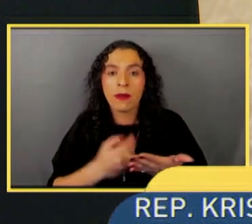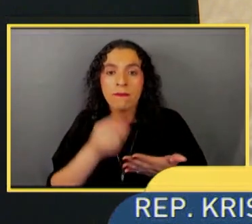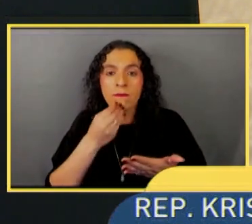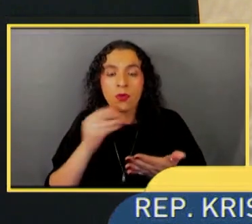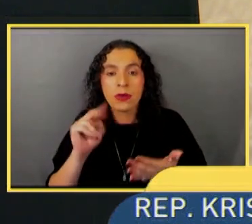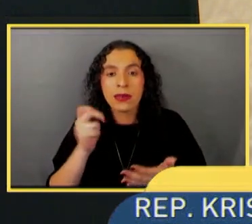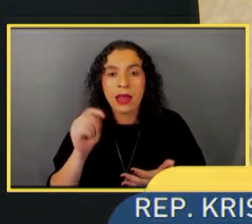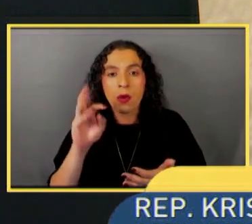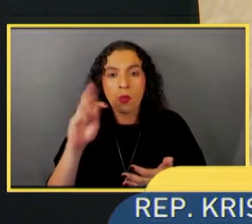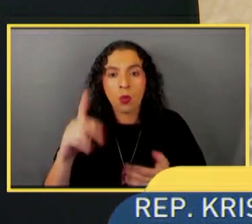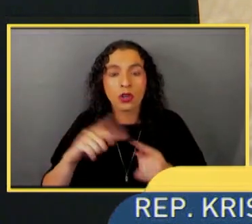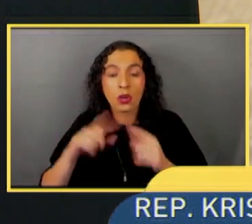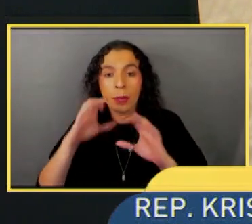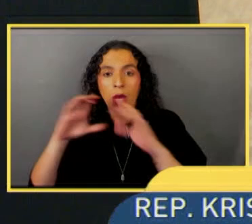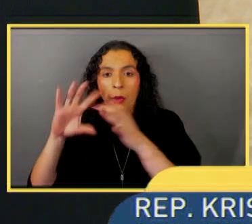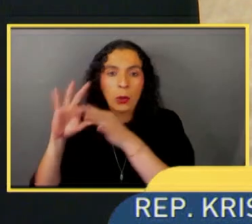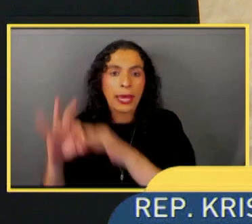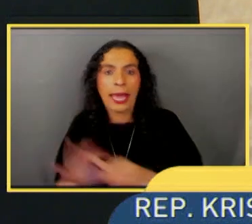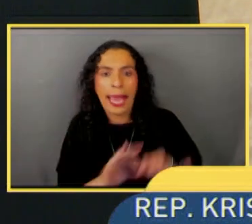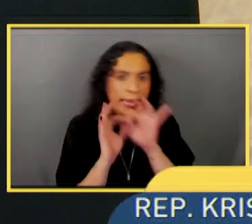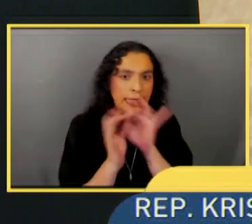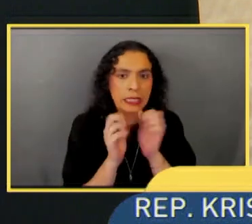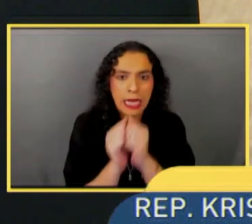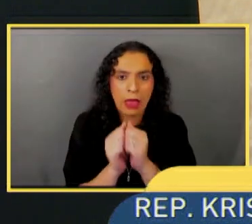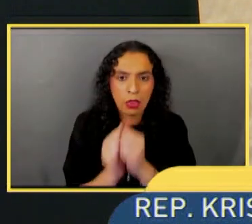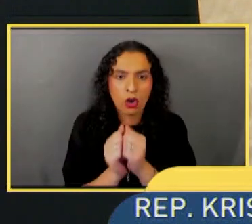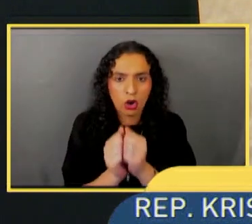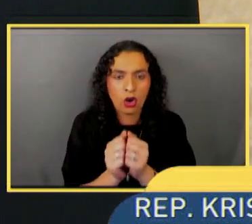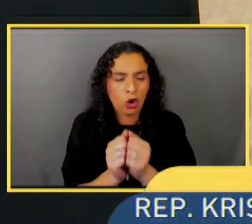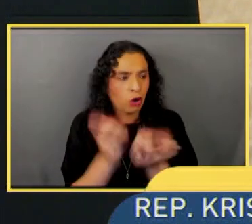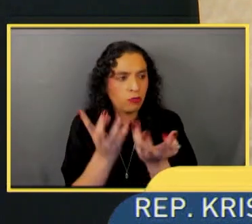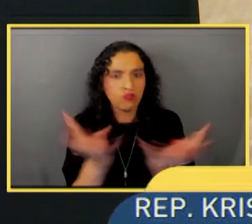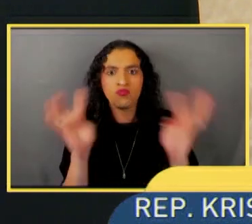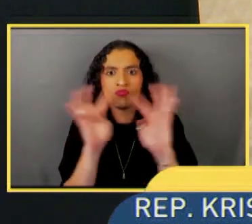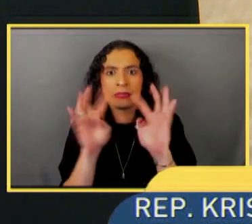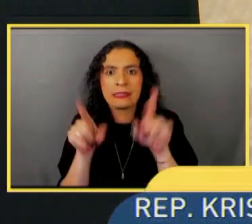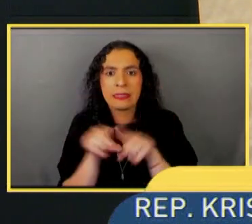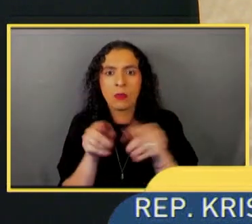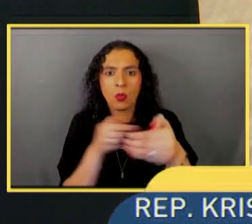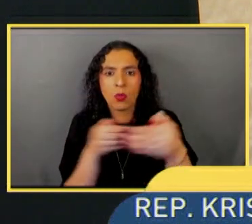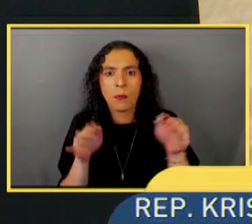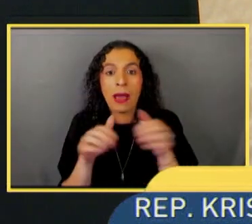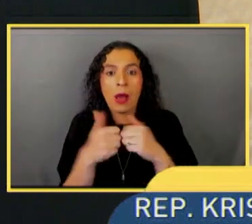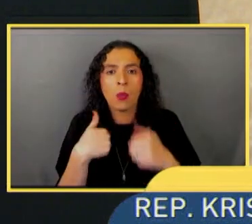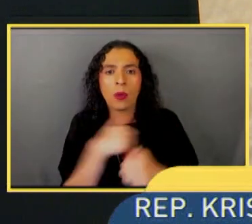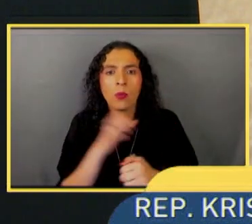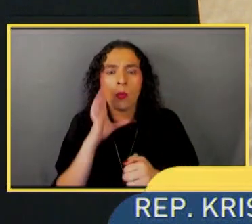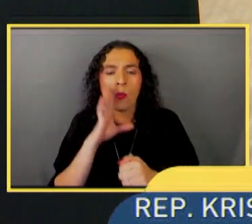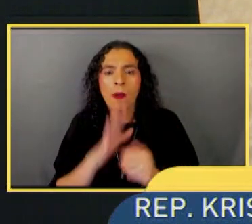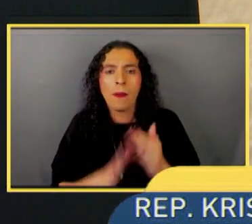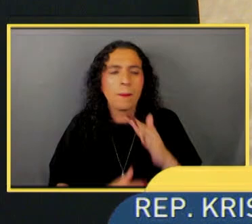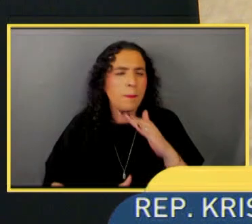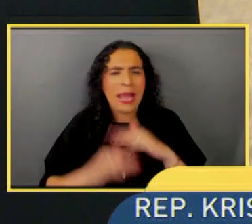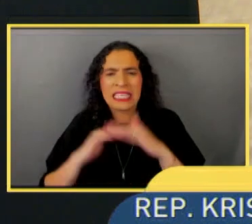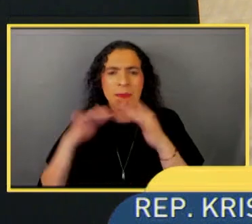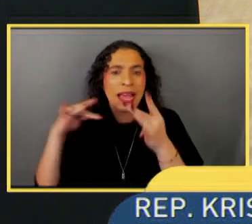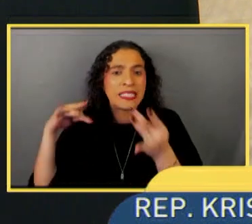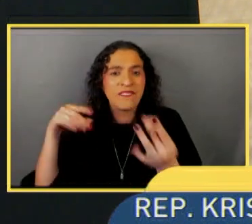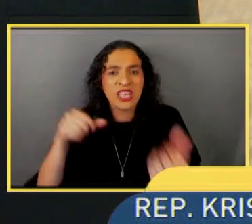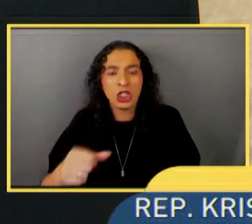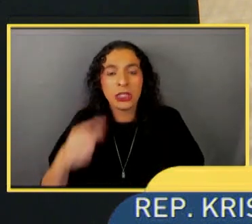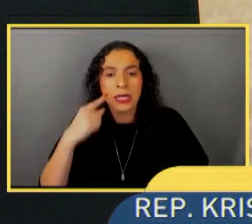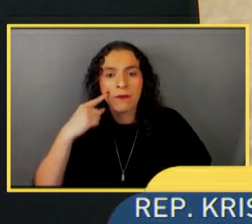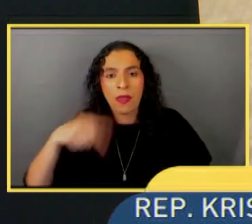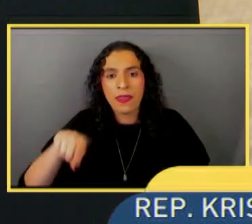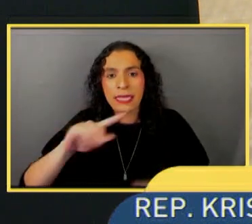other in the same room, figuring out how we are going to maximize efficiencies across this network to ensure that farmers continue